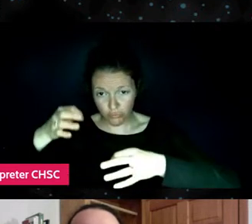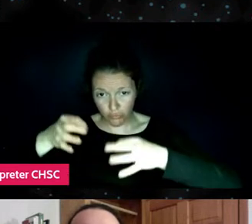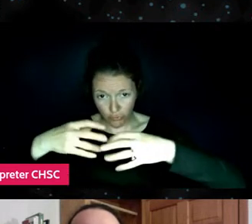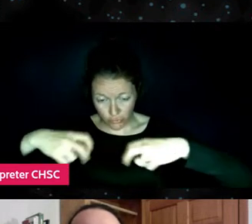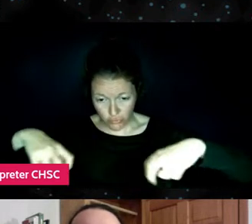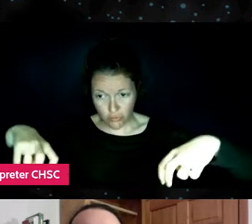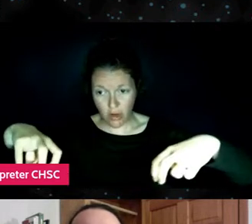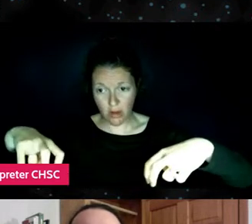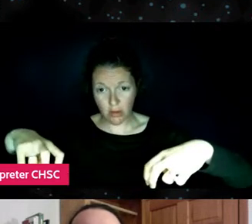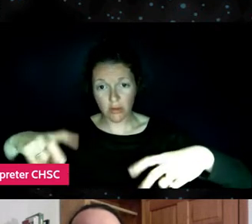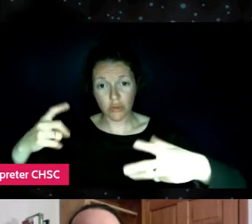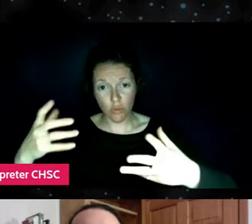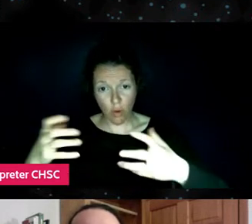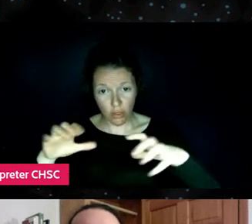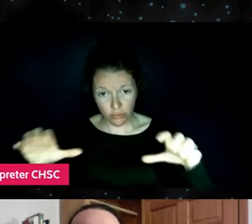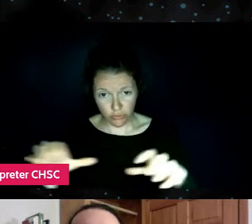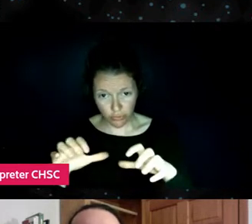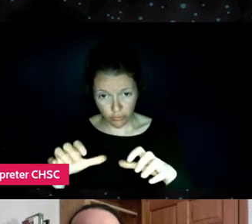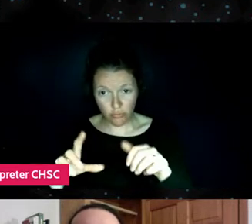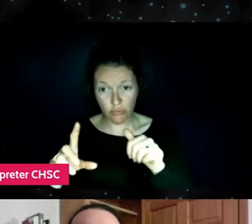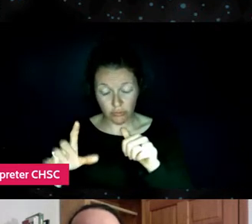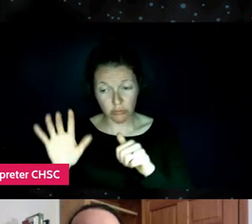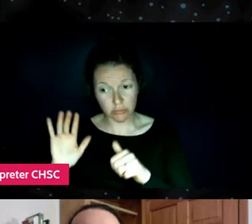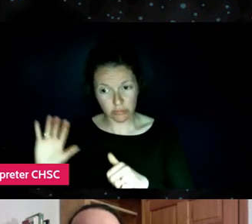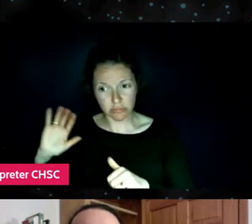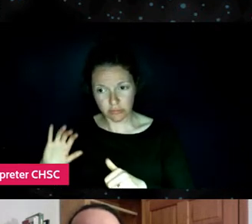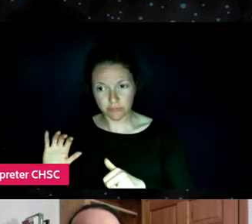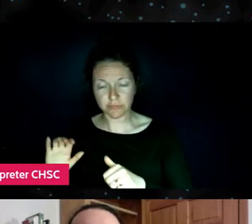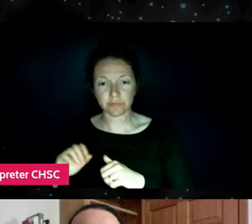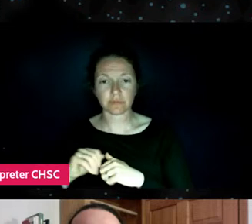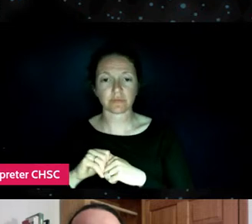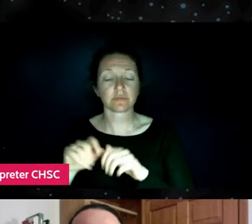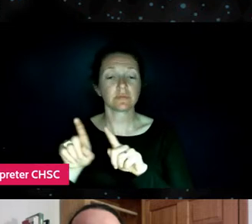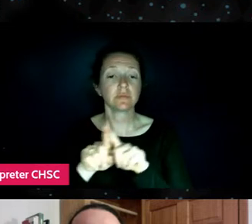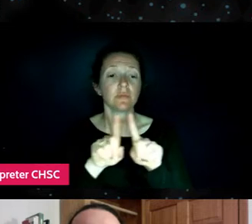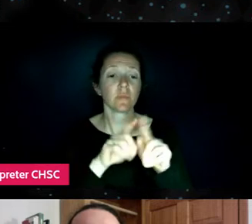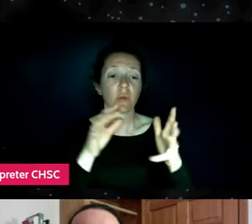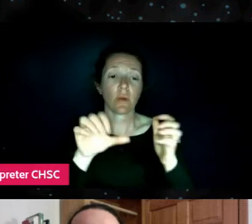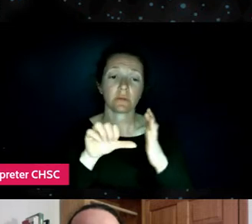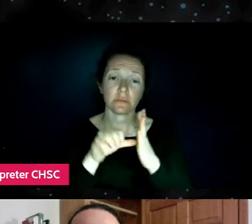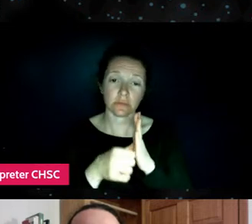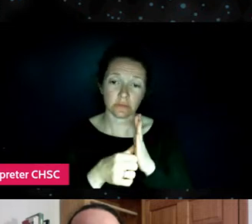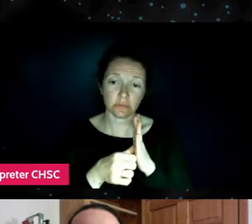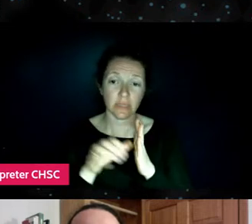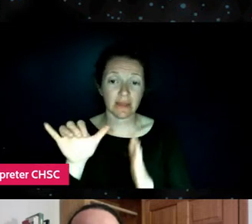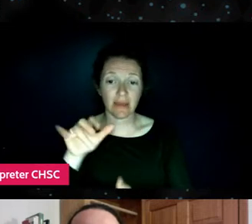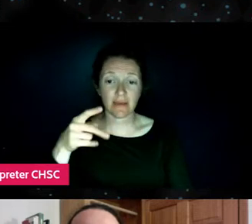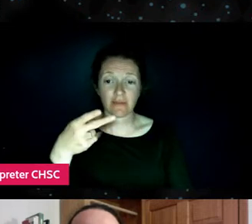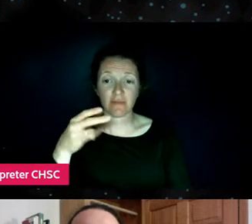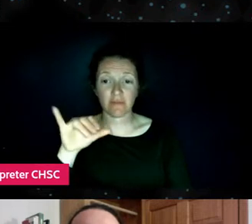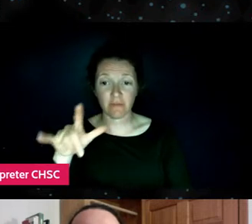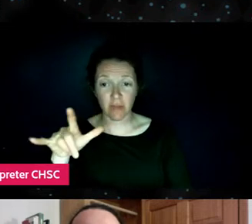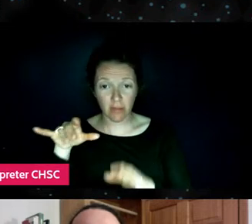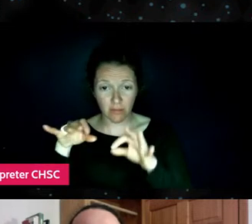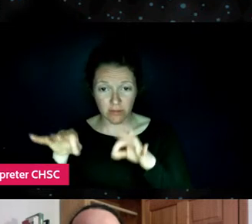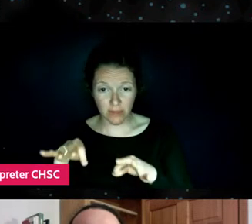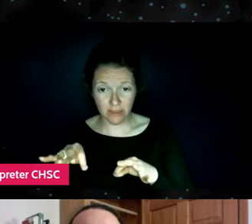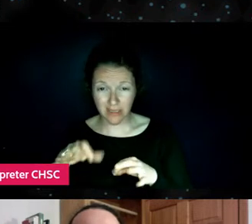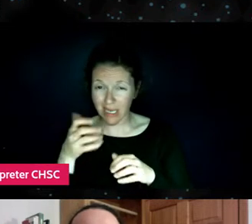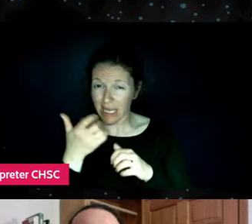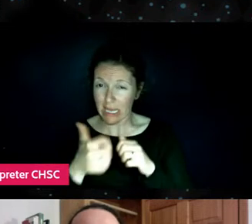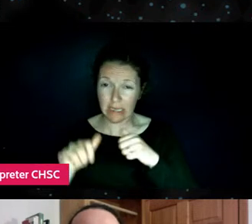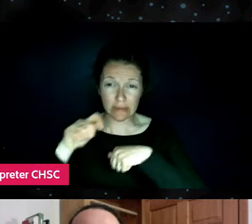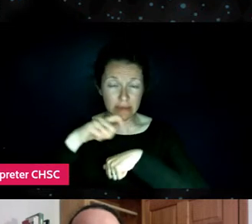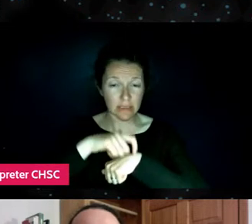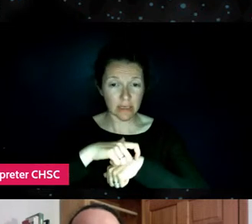first place. Now, I also would highlight, as Phil pointed out, at any point here, whether